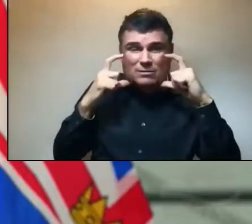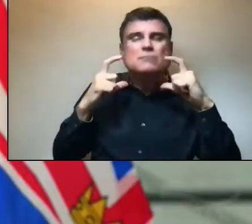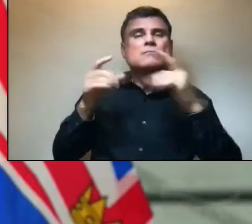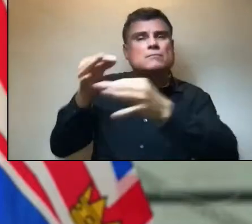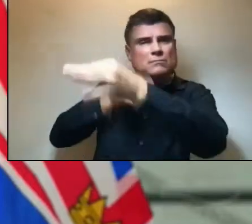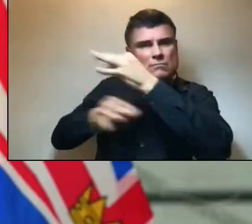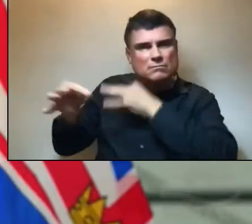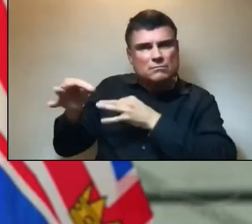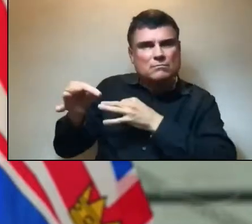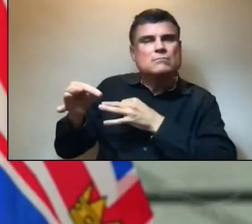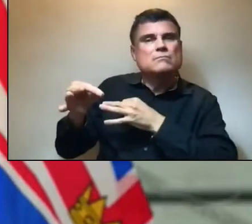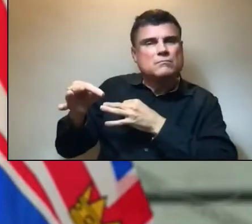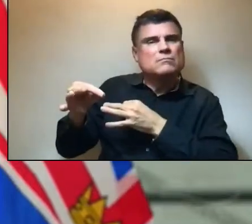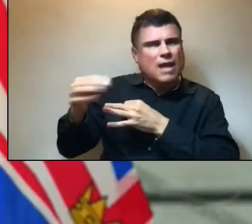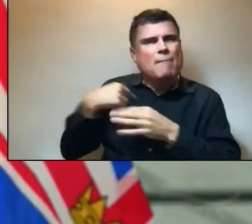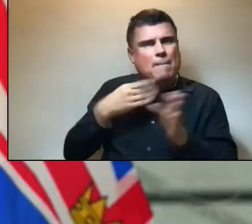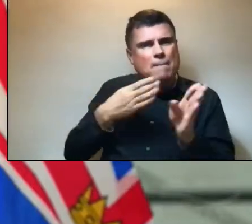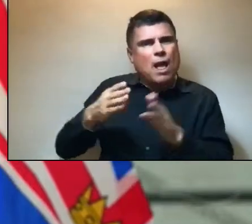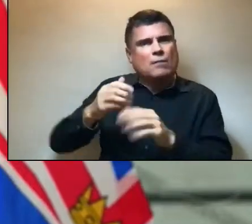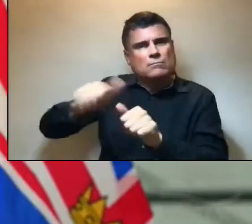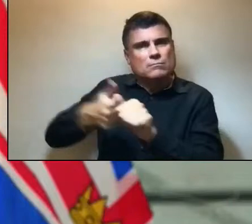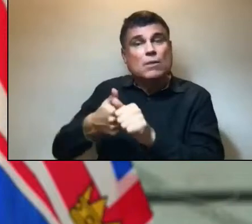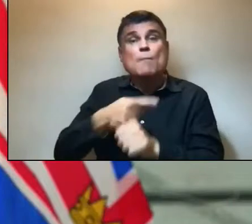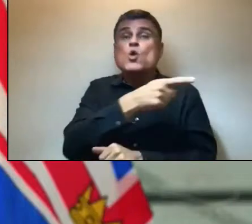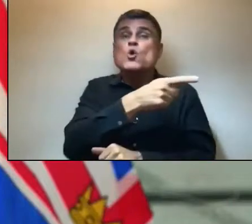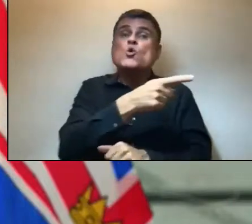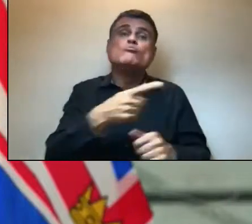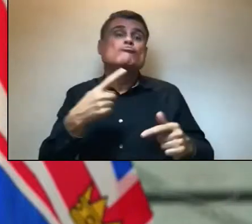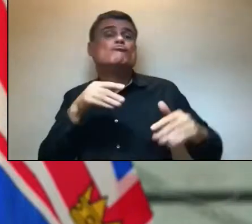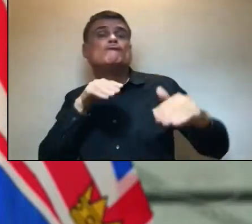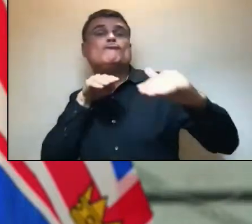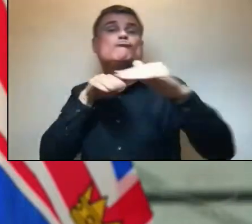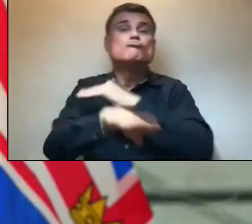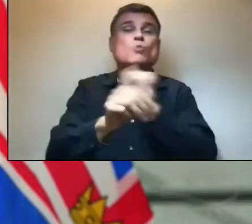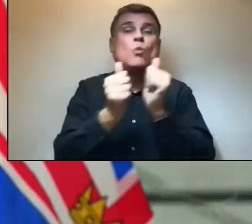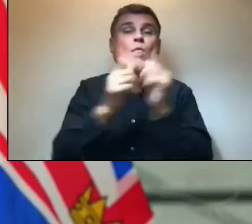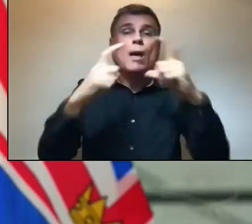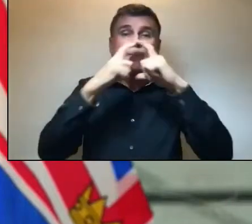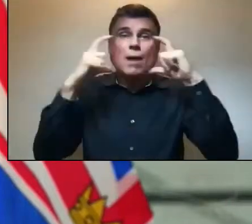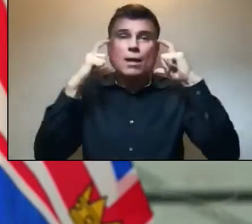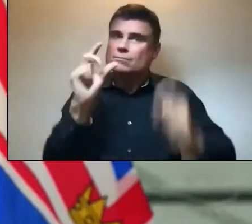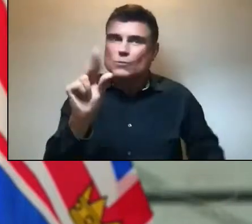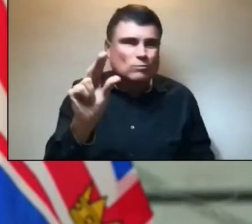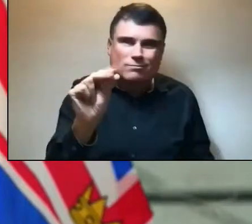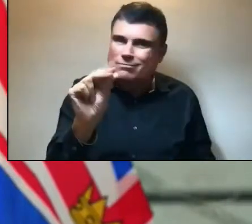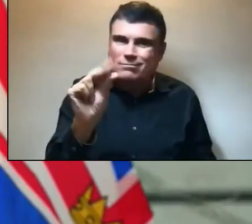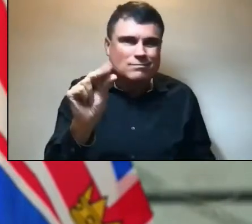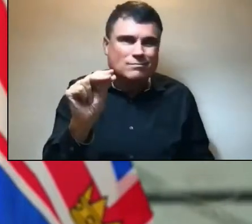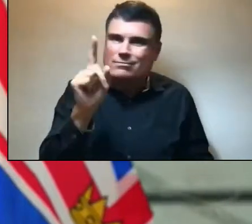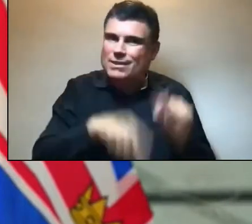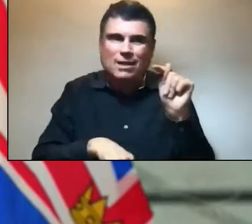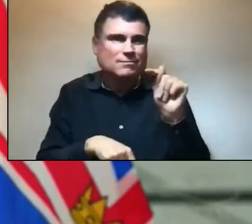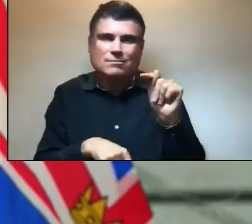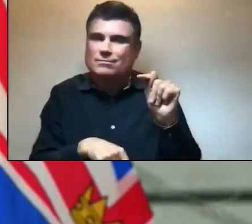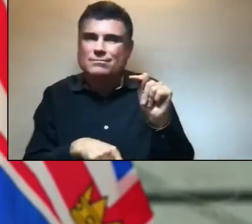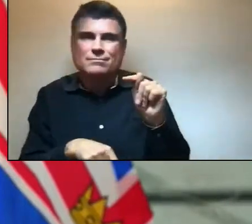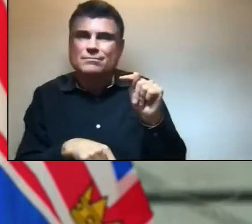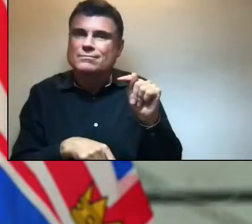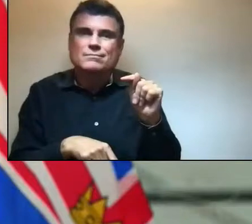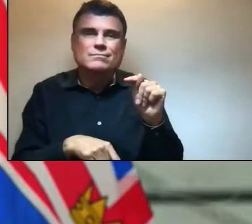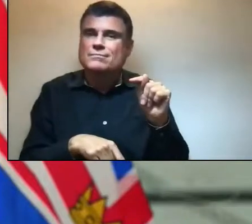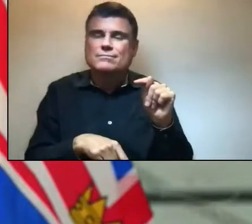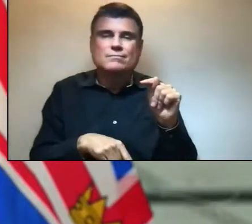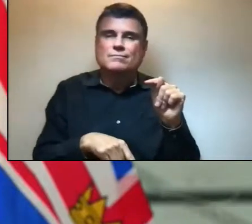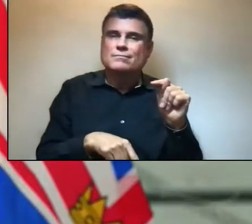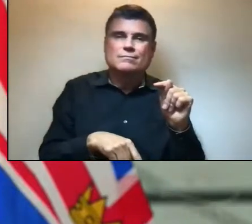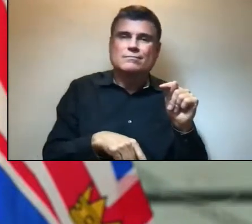able to just walk in and do whatever you want. It means that you can do online ordering of your groceries.